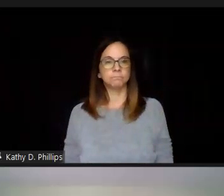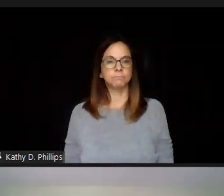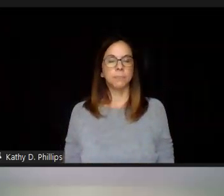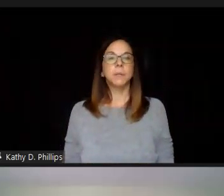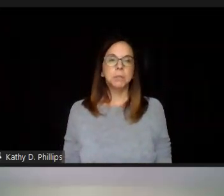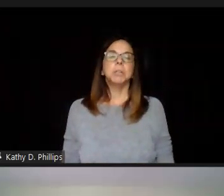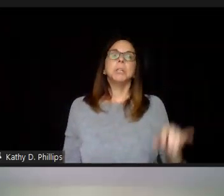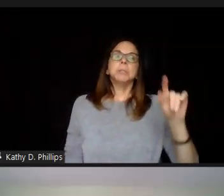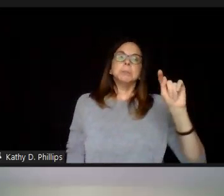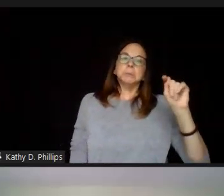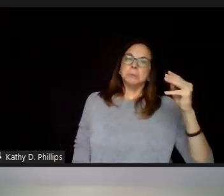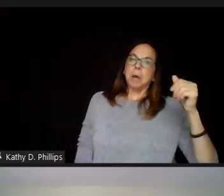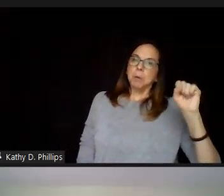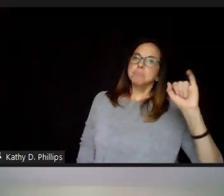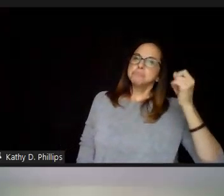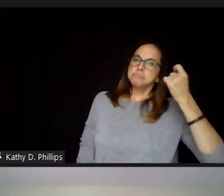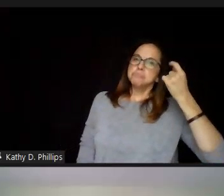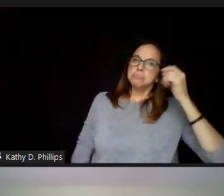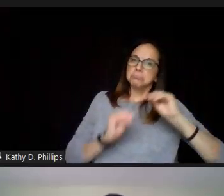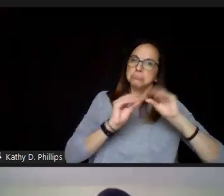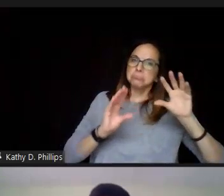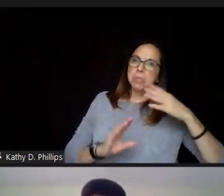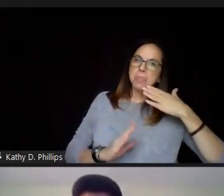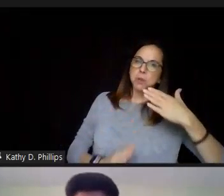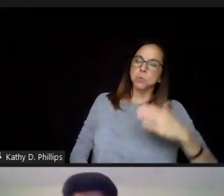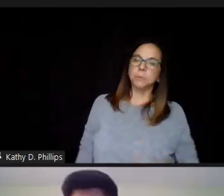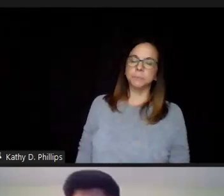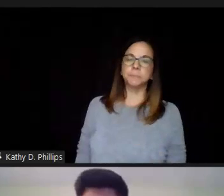All right, yeah, that sounds well. Thank you. Okay.